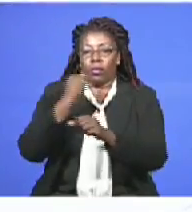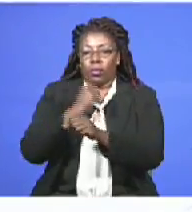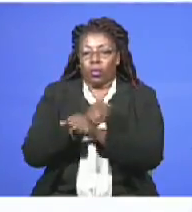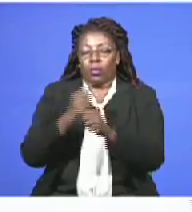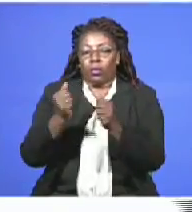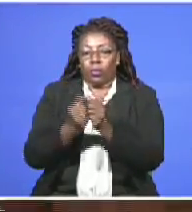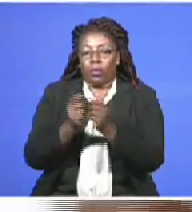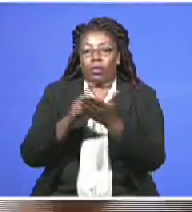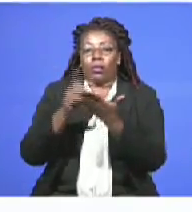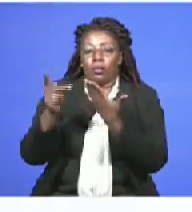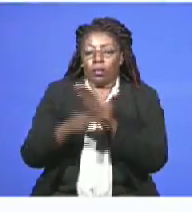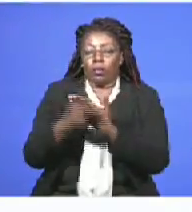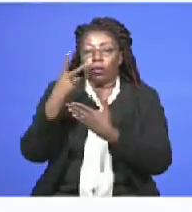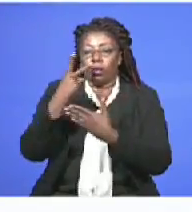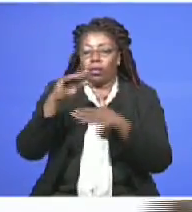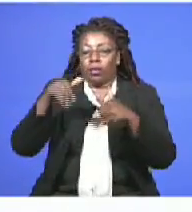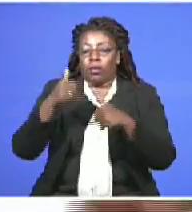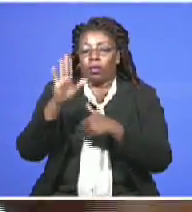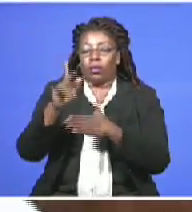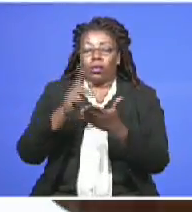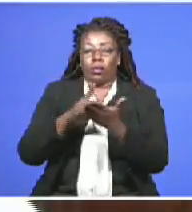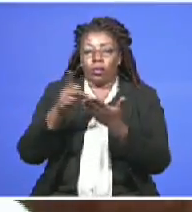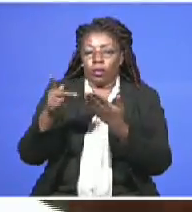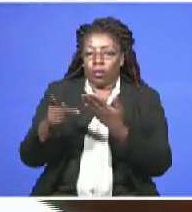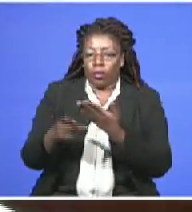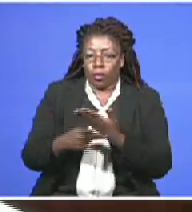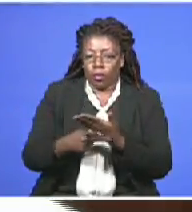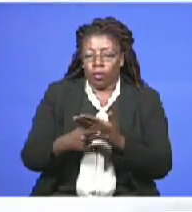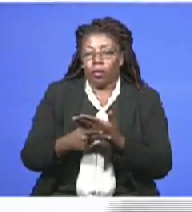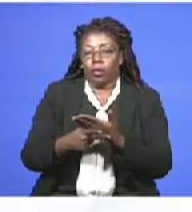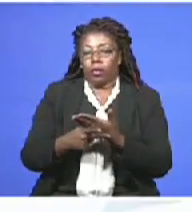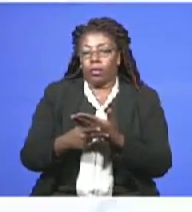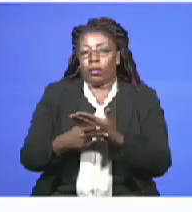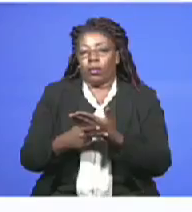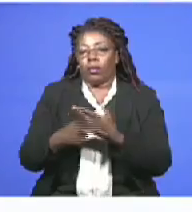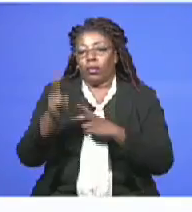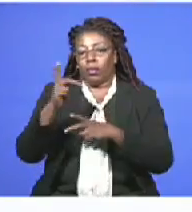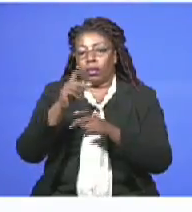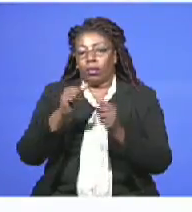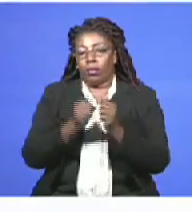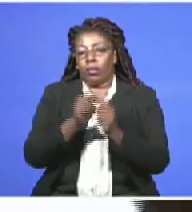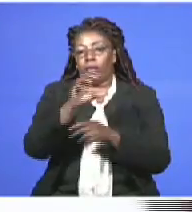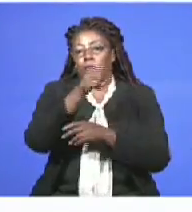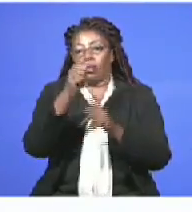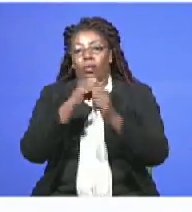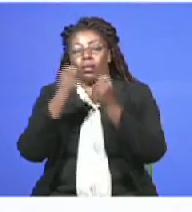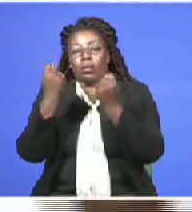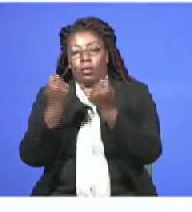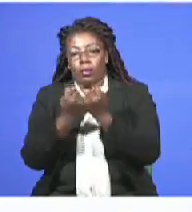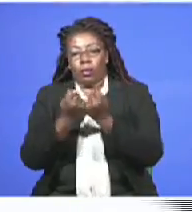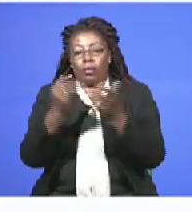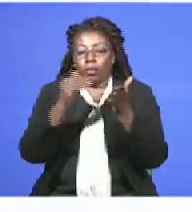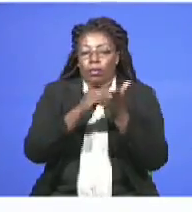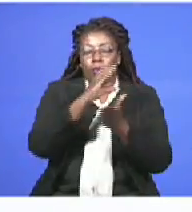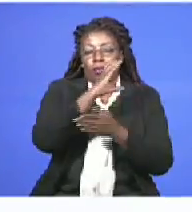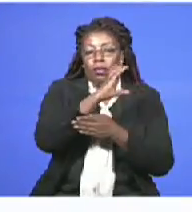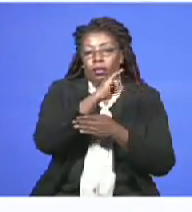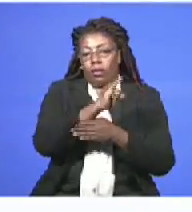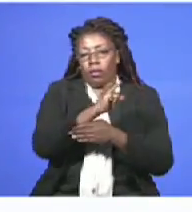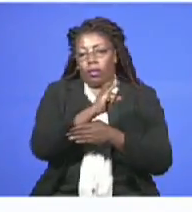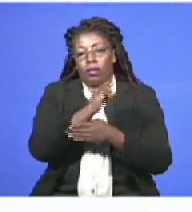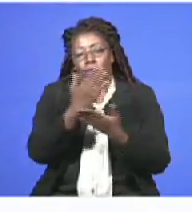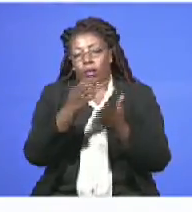program, and you see how your program, how they compete against the tougher team, like a CI or a